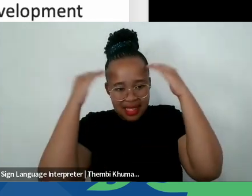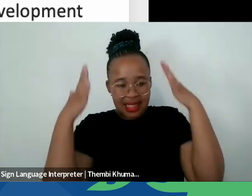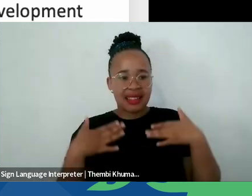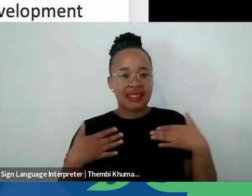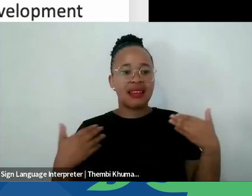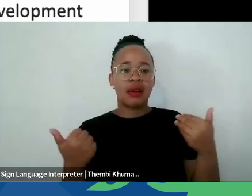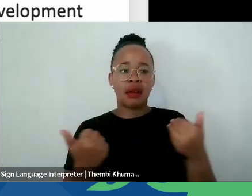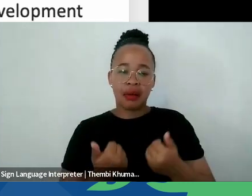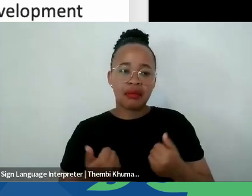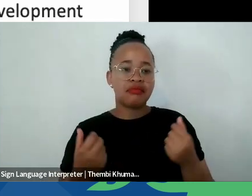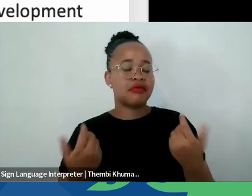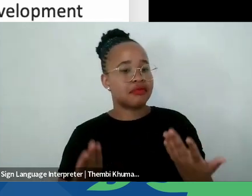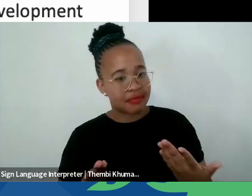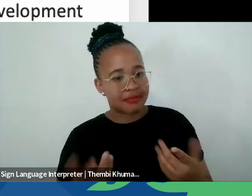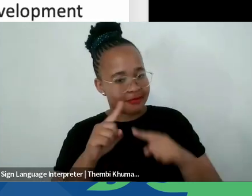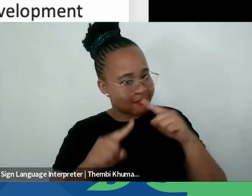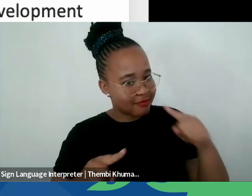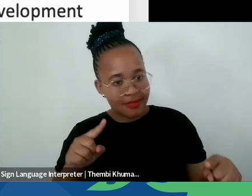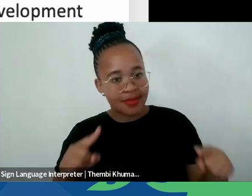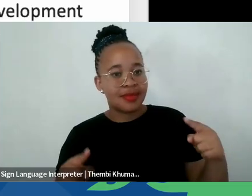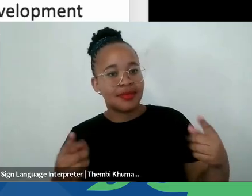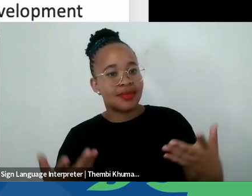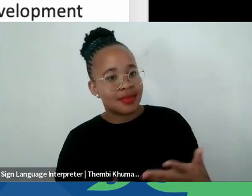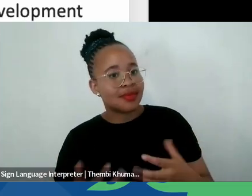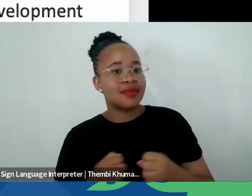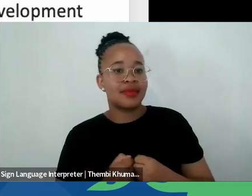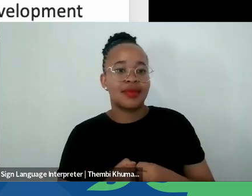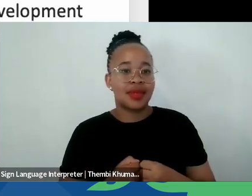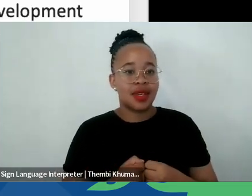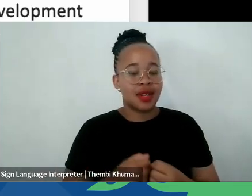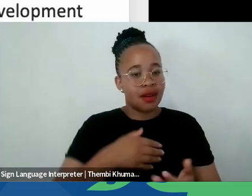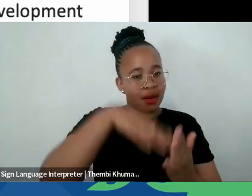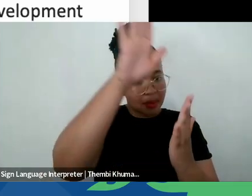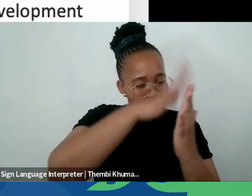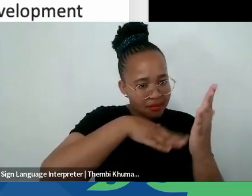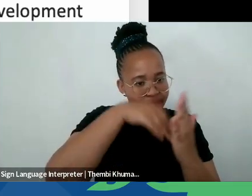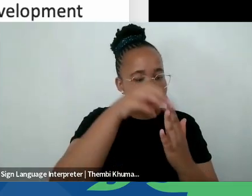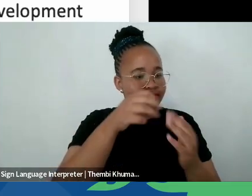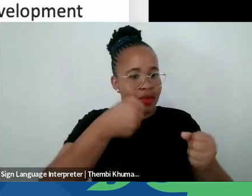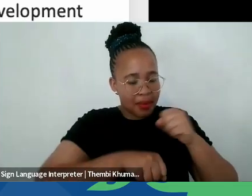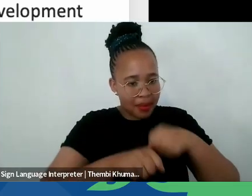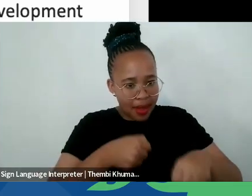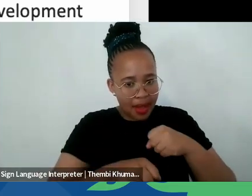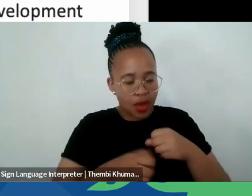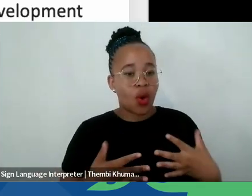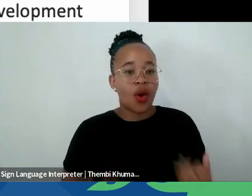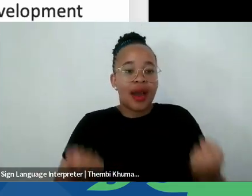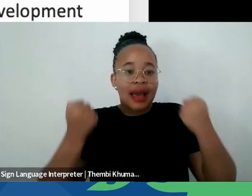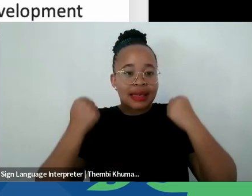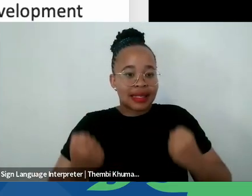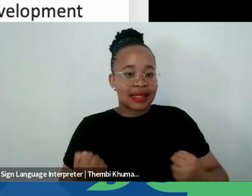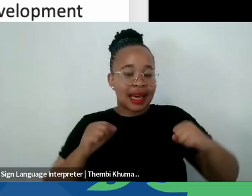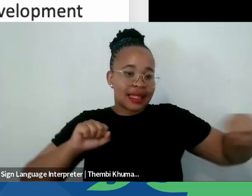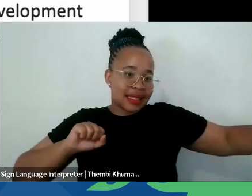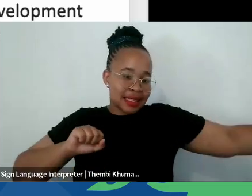Skills workshop, makeup and beauty, baking, permaculture, painting and yoga. And then also what worked quite nicely is we